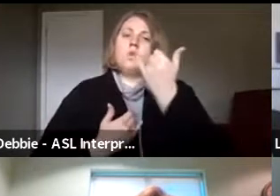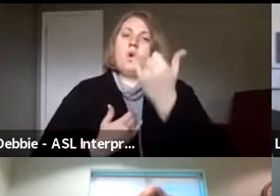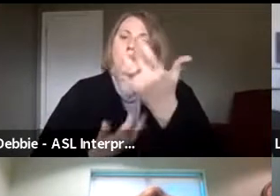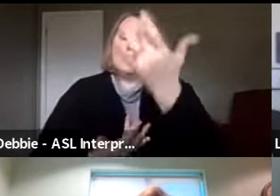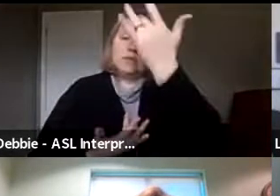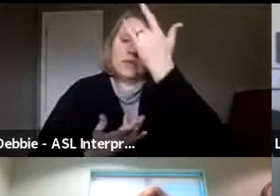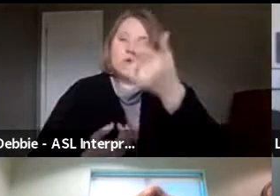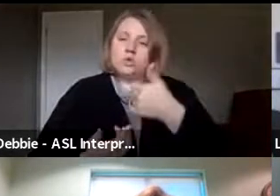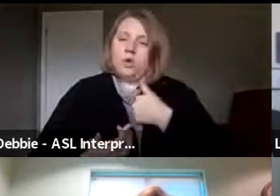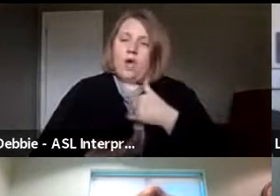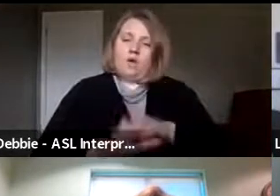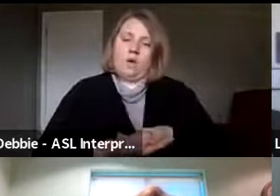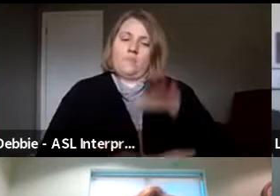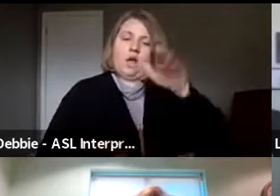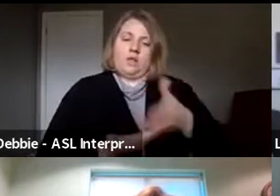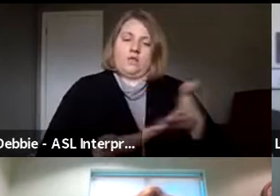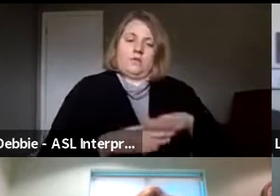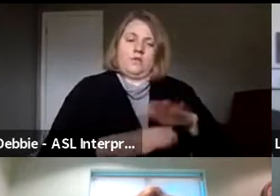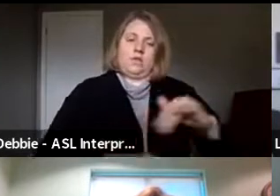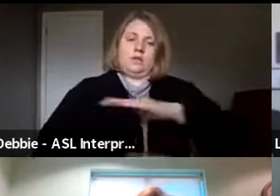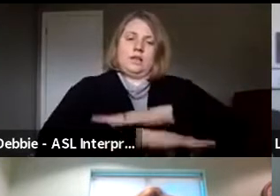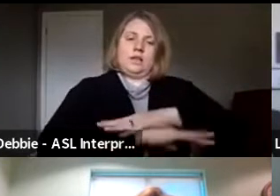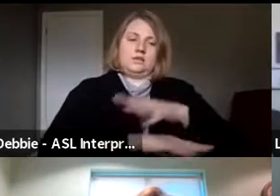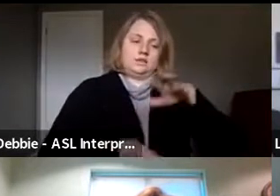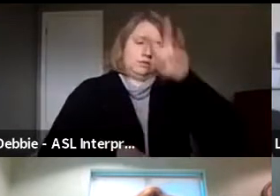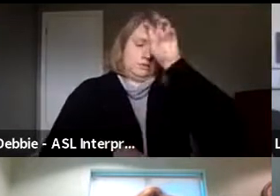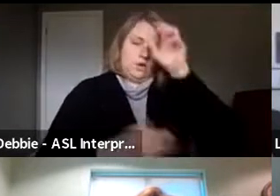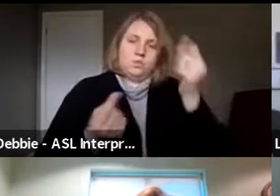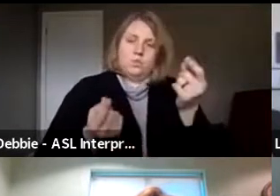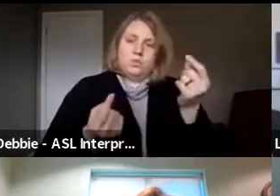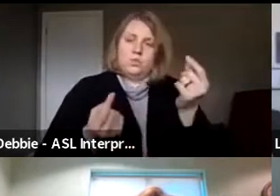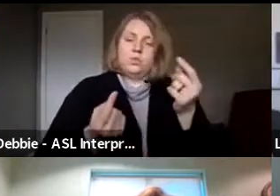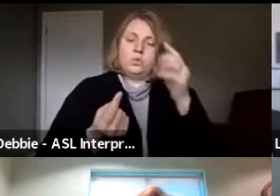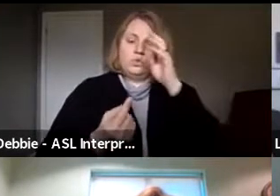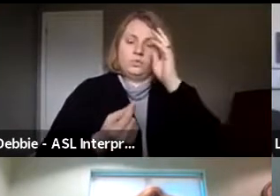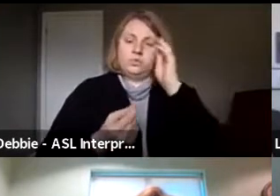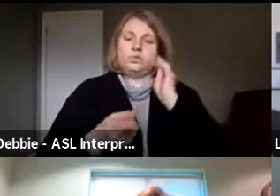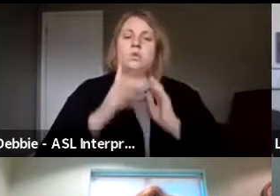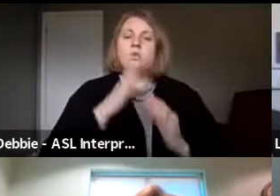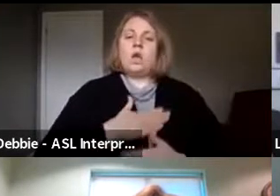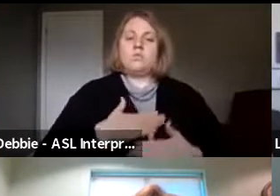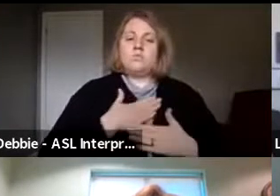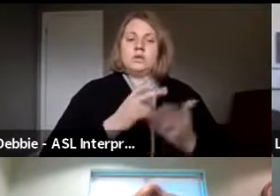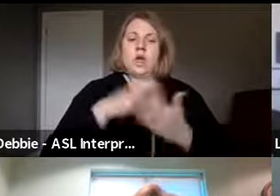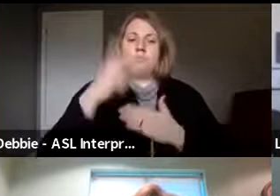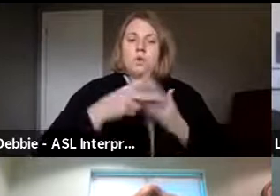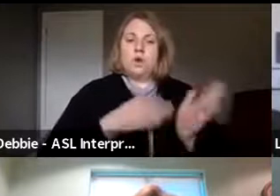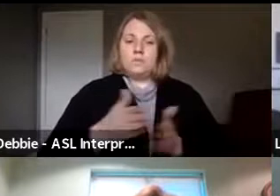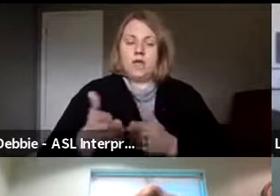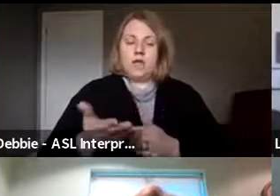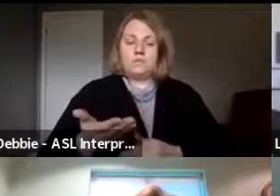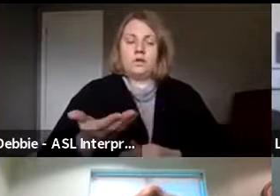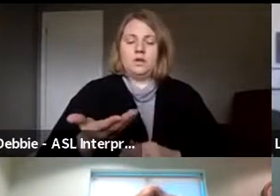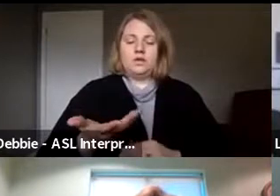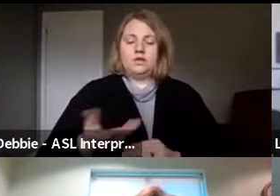and you just had a pile of stuff on their desk and you're like, what is even going on? You would appreciate a program plan. At the top